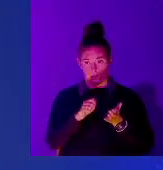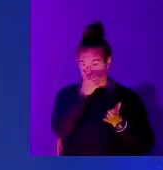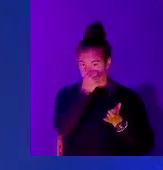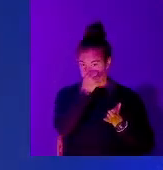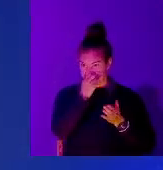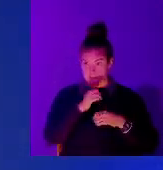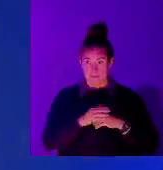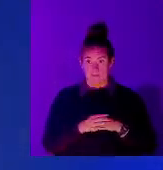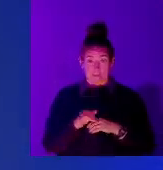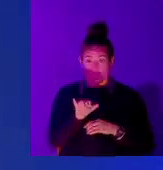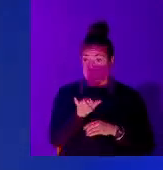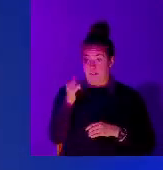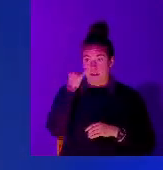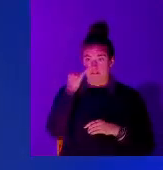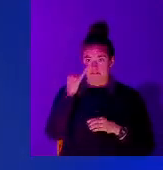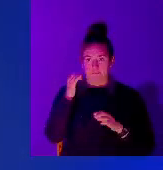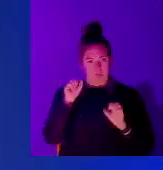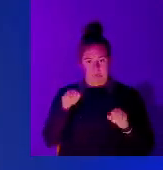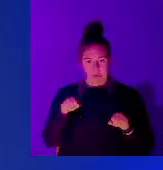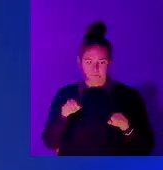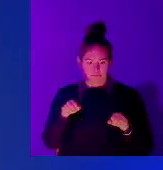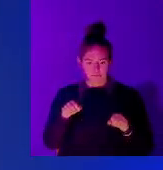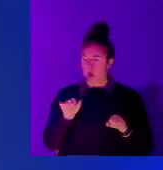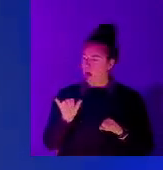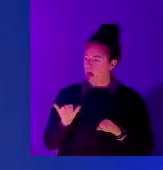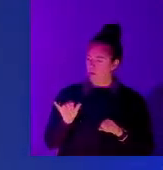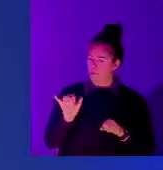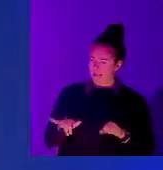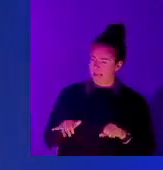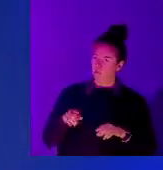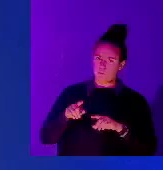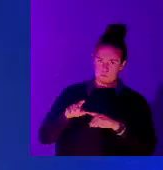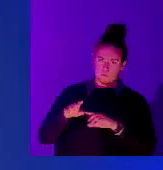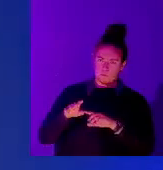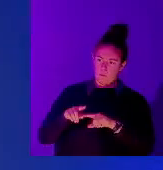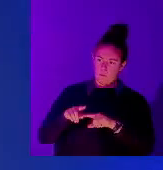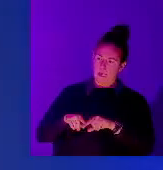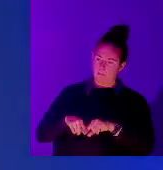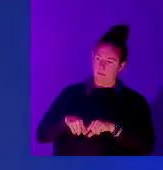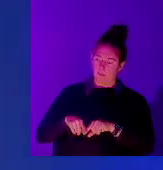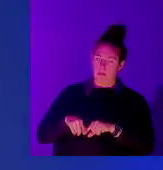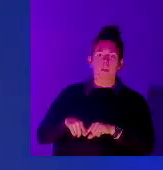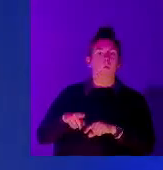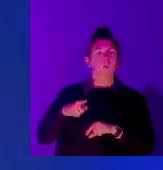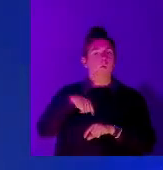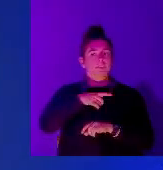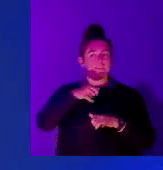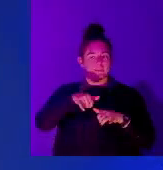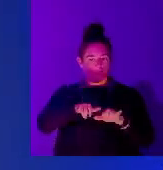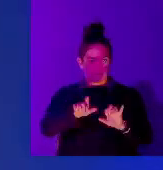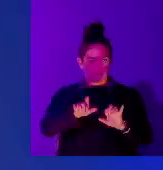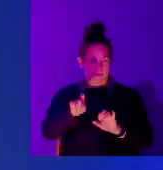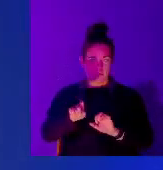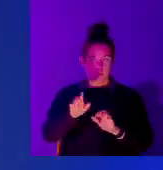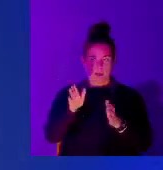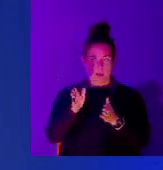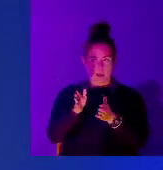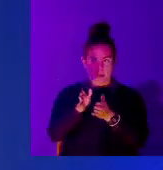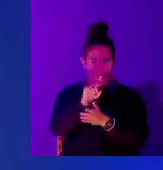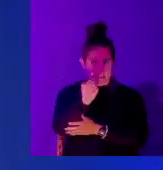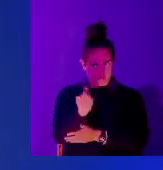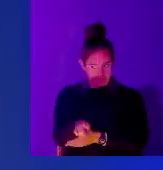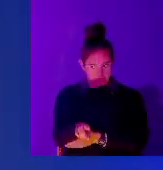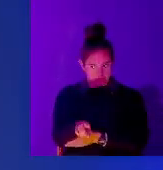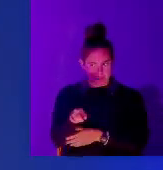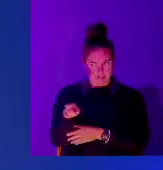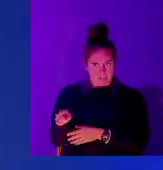shown to be reliable, we should ask whether there's any additional benefit or compelling argument to rely